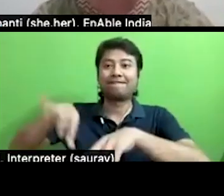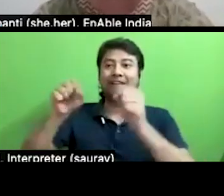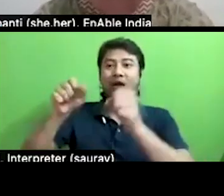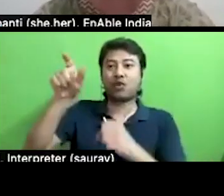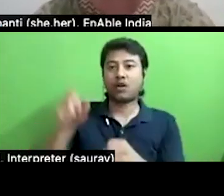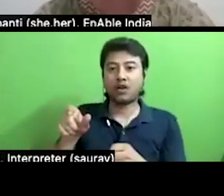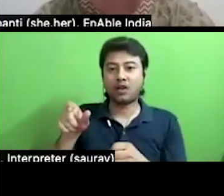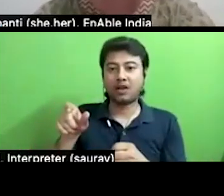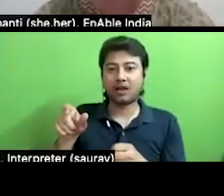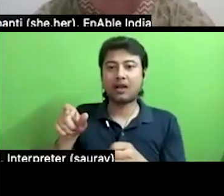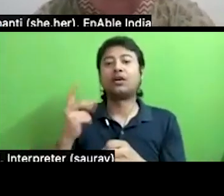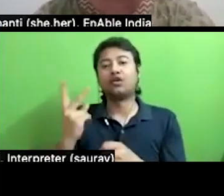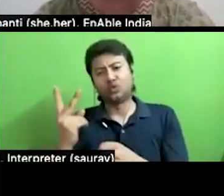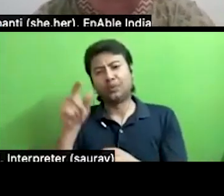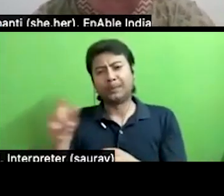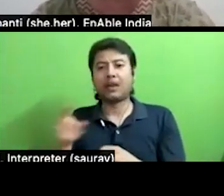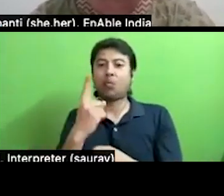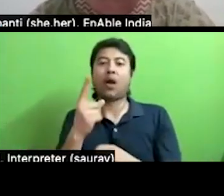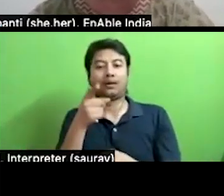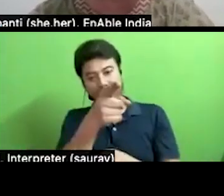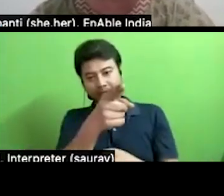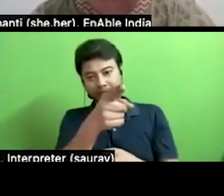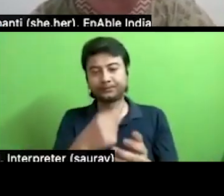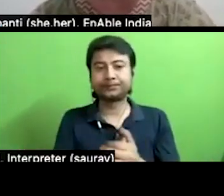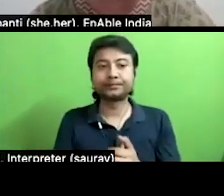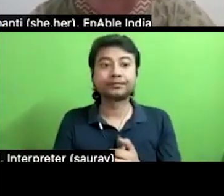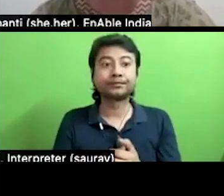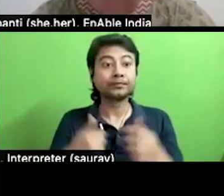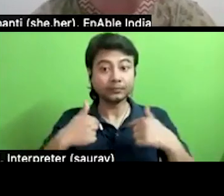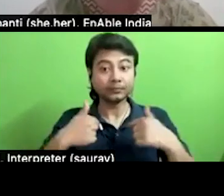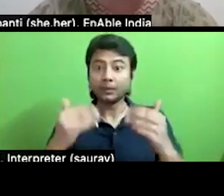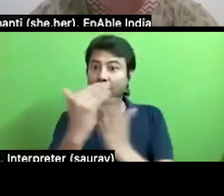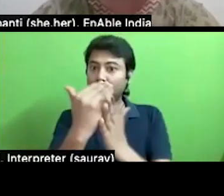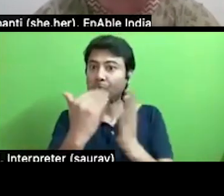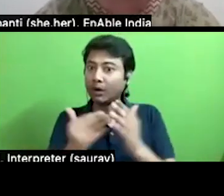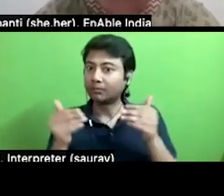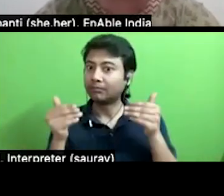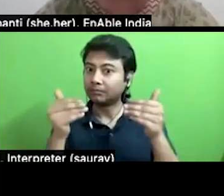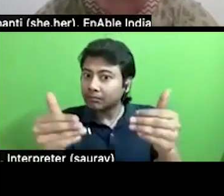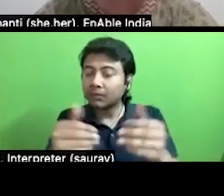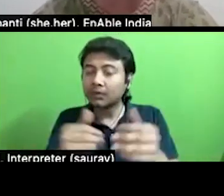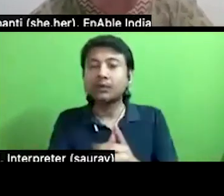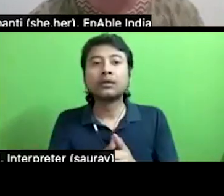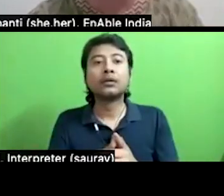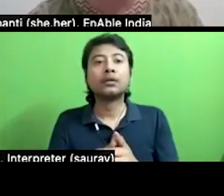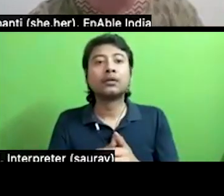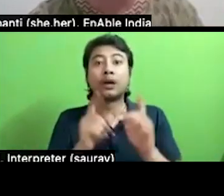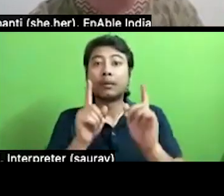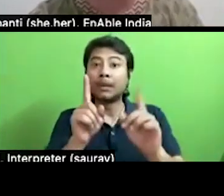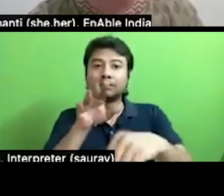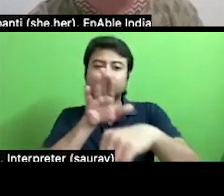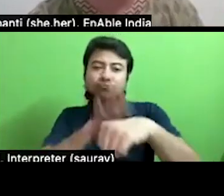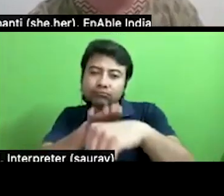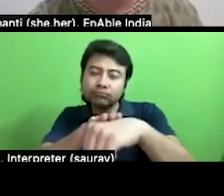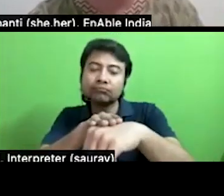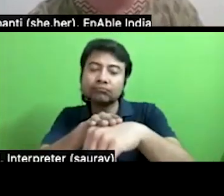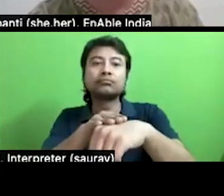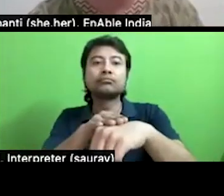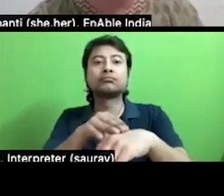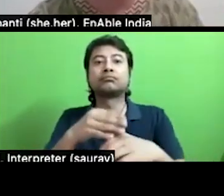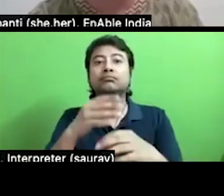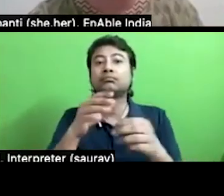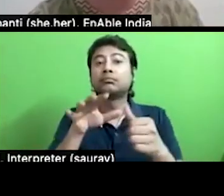Before we get started, I want to tell you the inclusion guidelines. The sign language interpreter is there for the day.